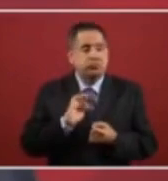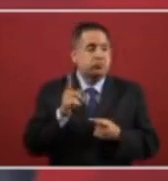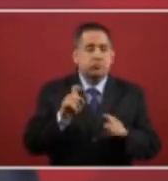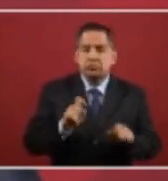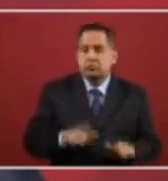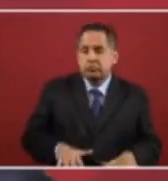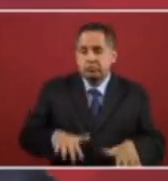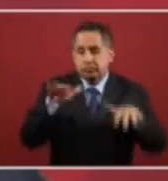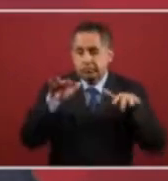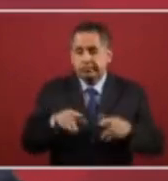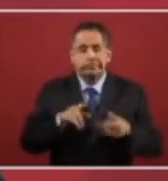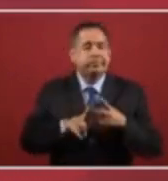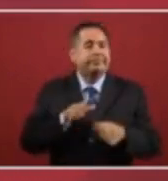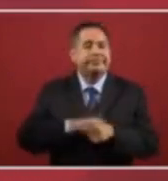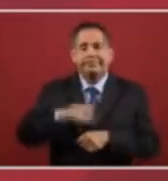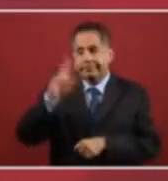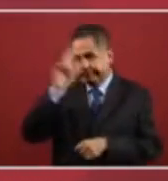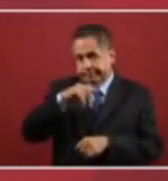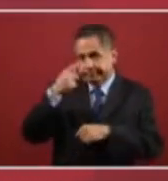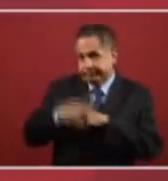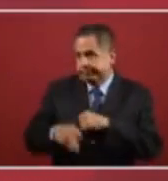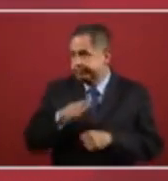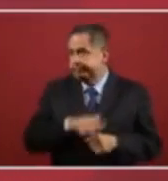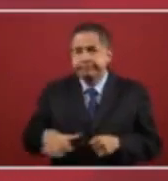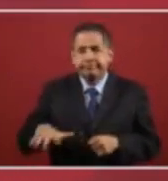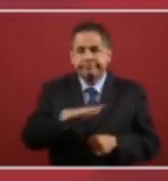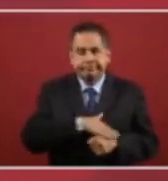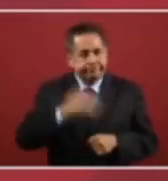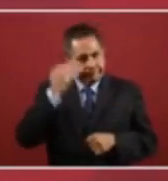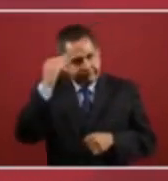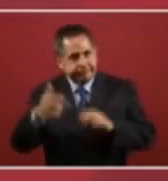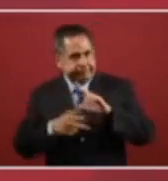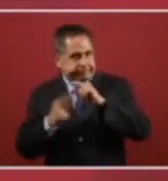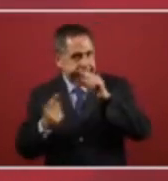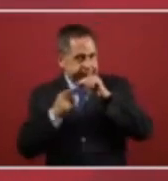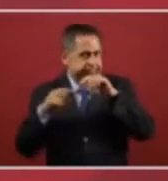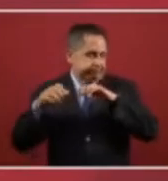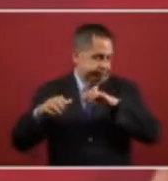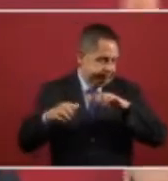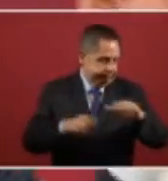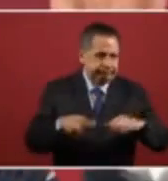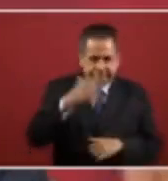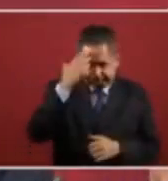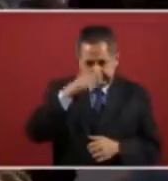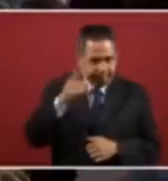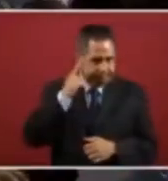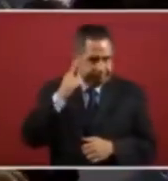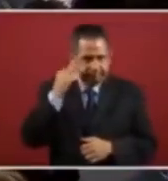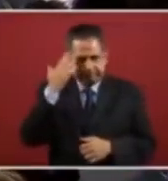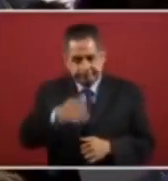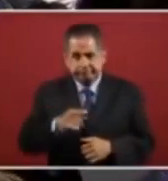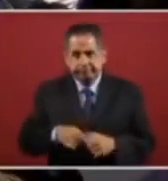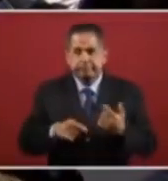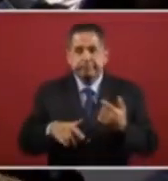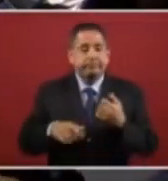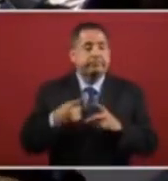instability in the areas and which ones are at highest risk for being flooded with the